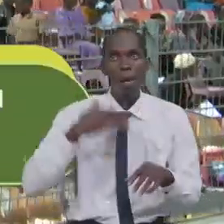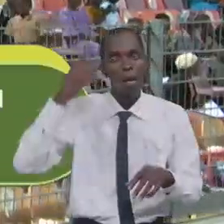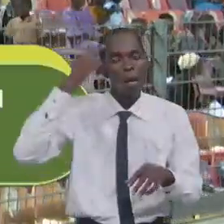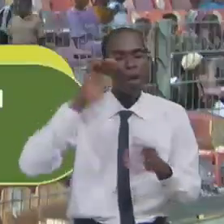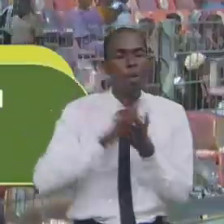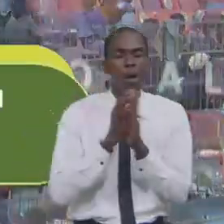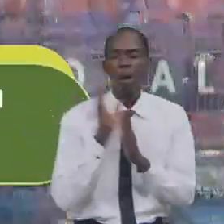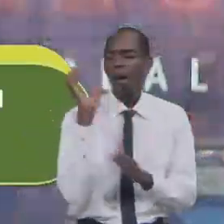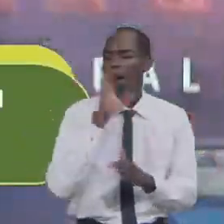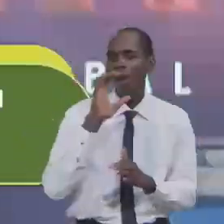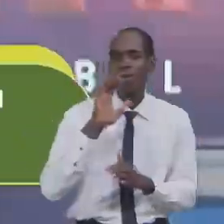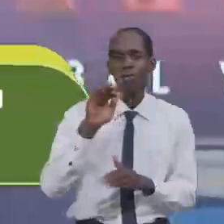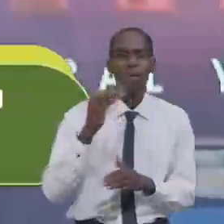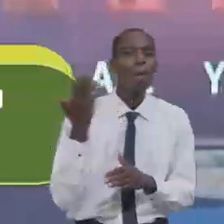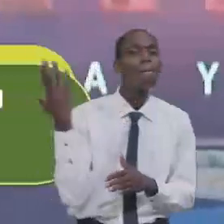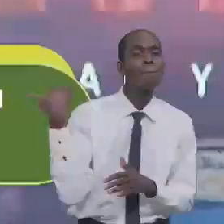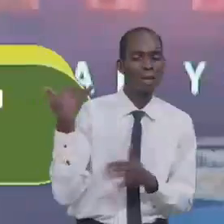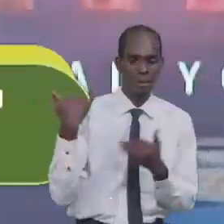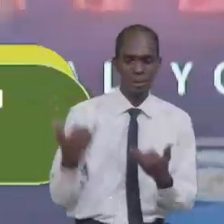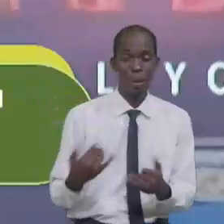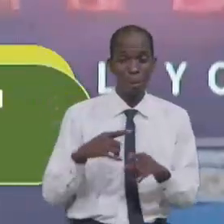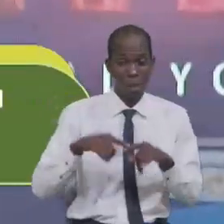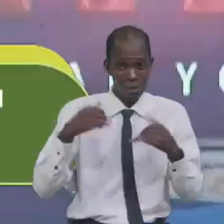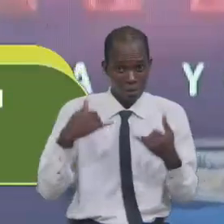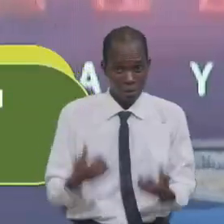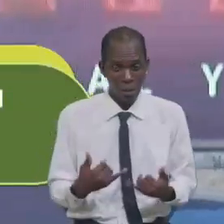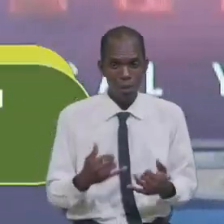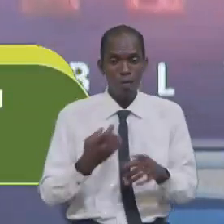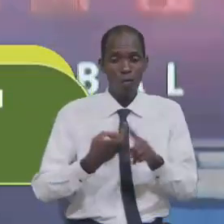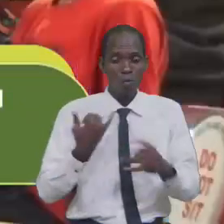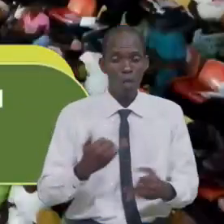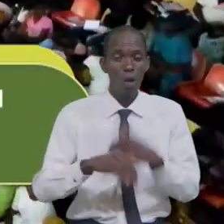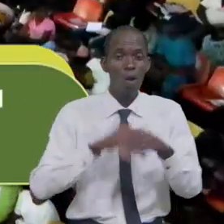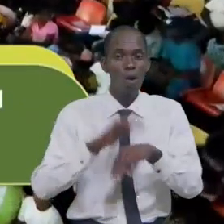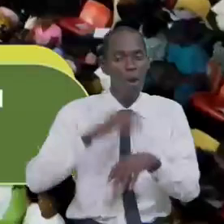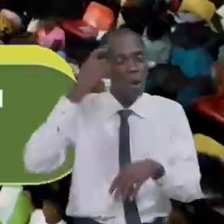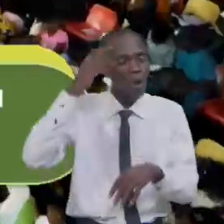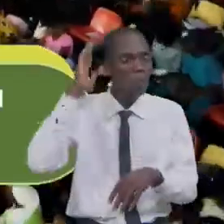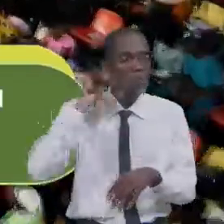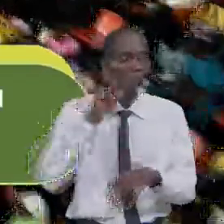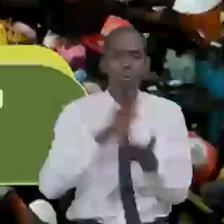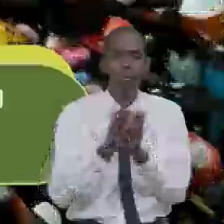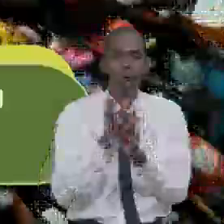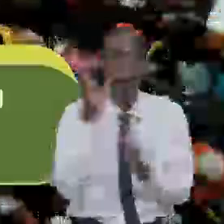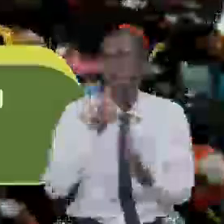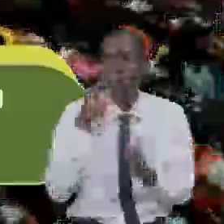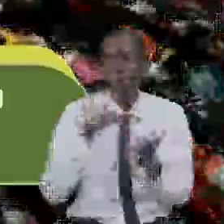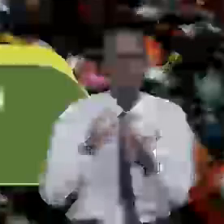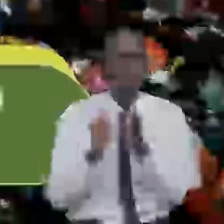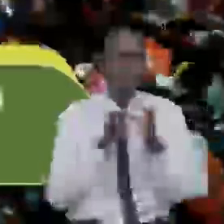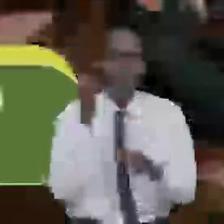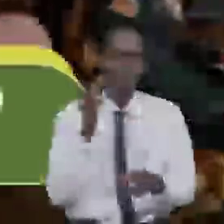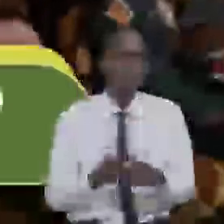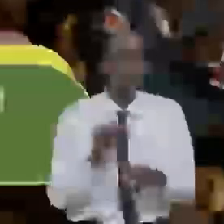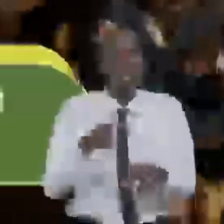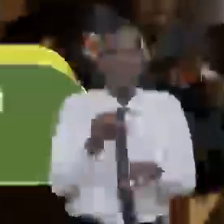in the past. From now on, that brain will not get hot. Every time I'm